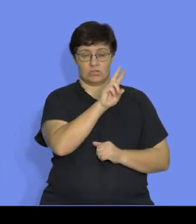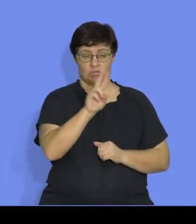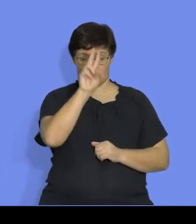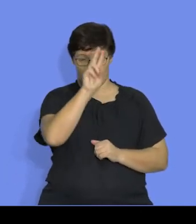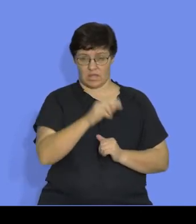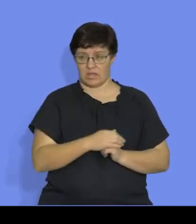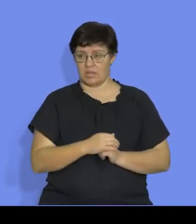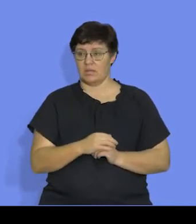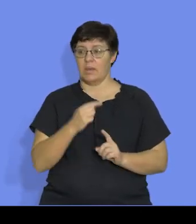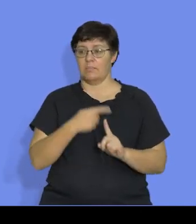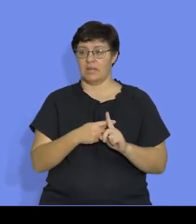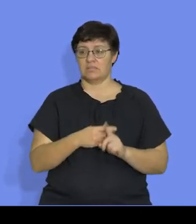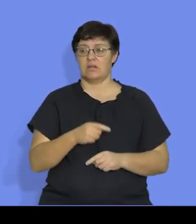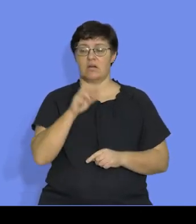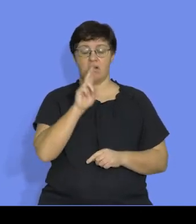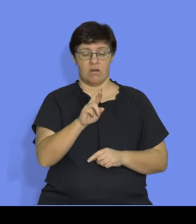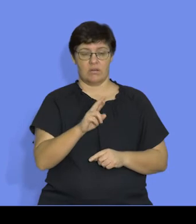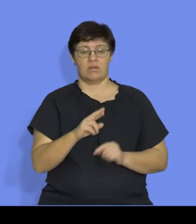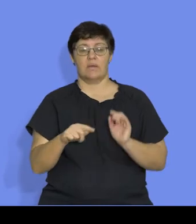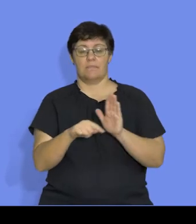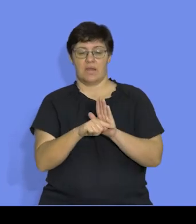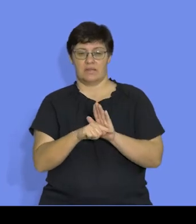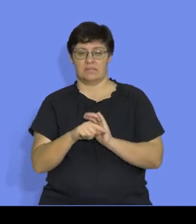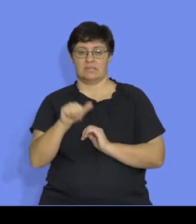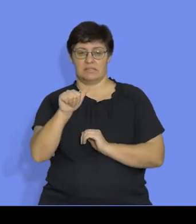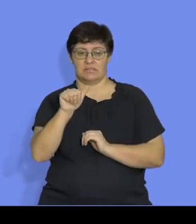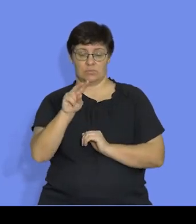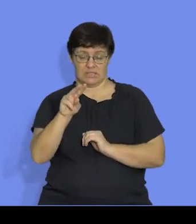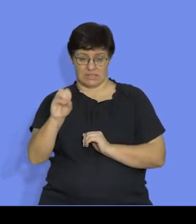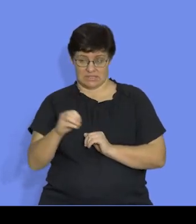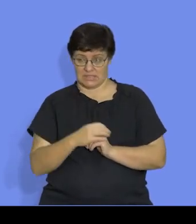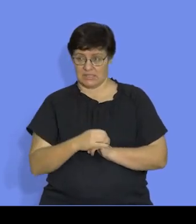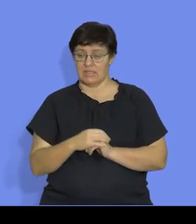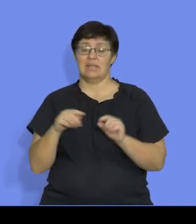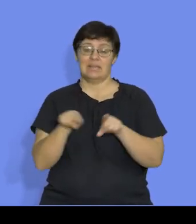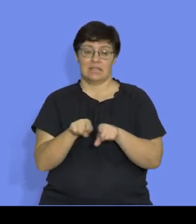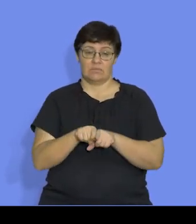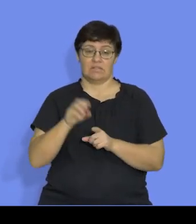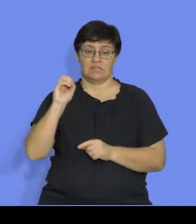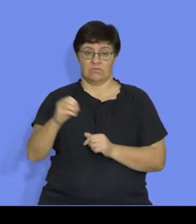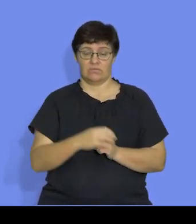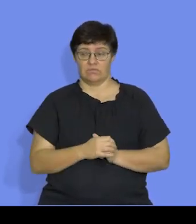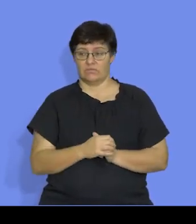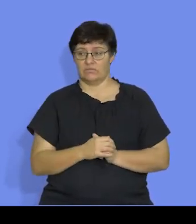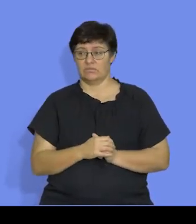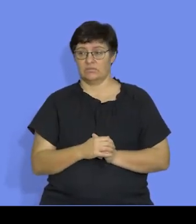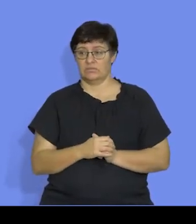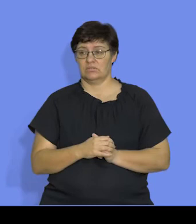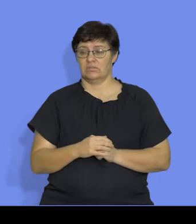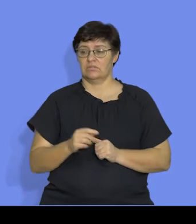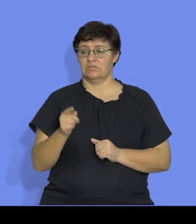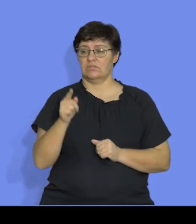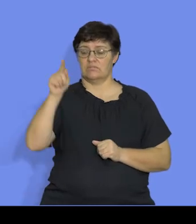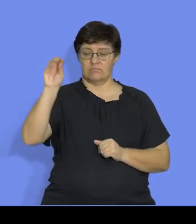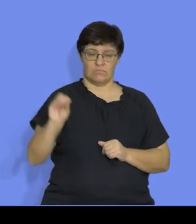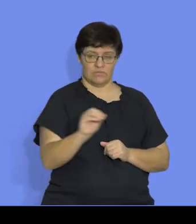R squared plus R minus 20 is equal to 0. Guys, I'm just going